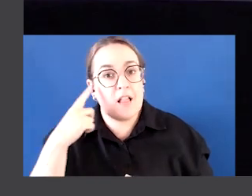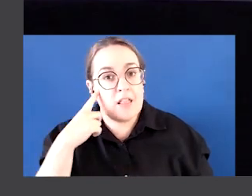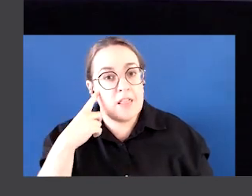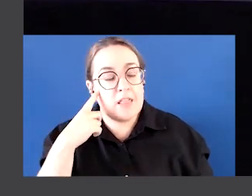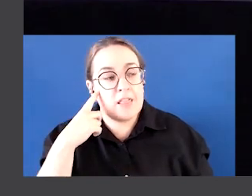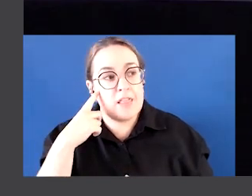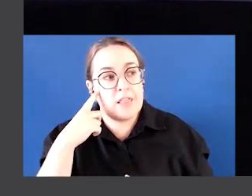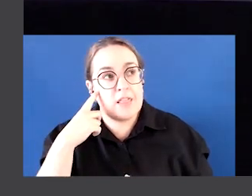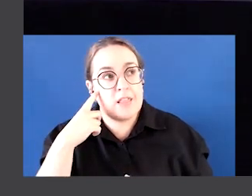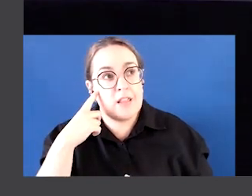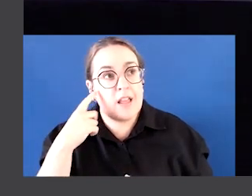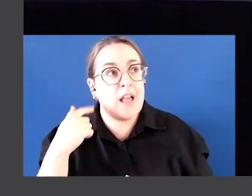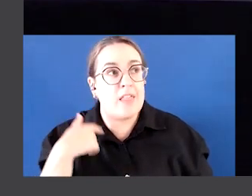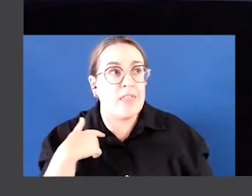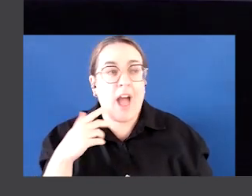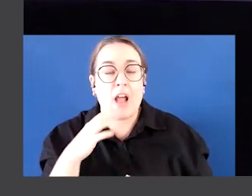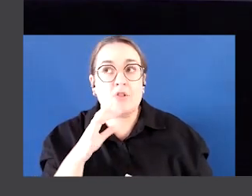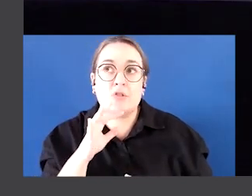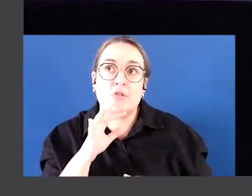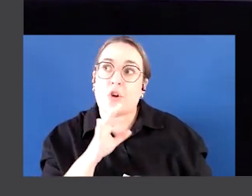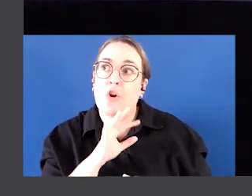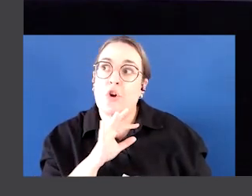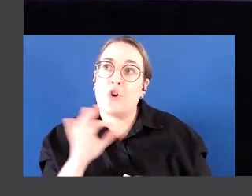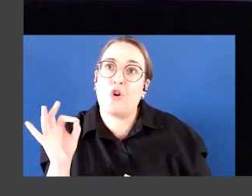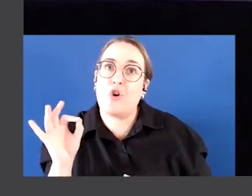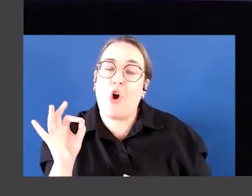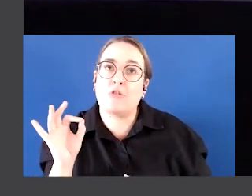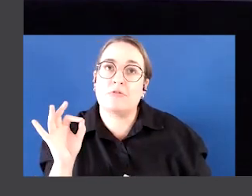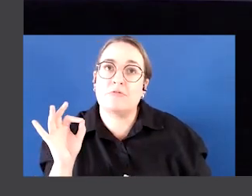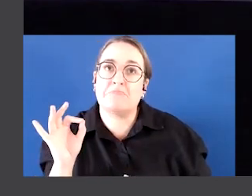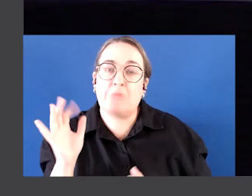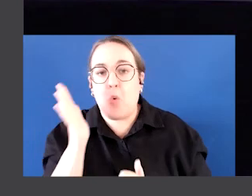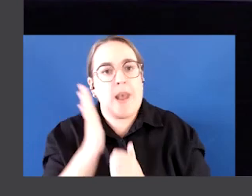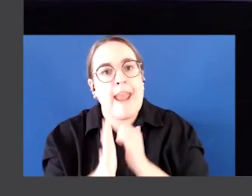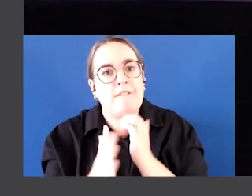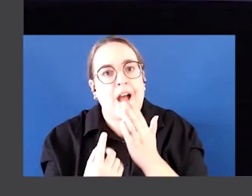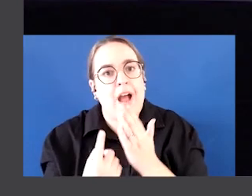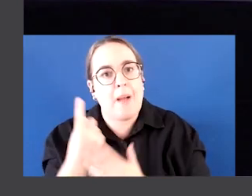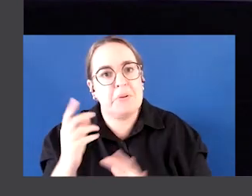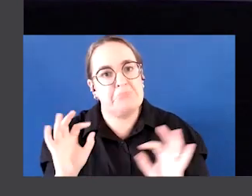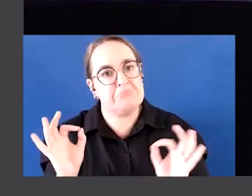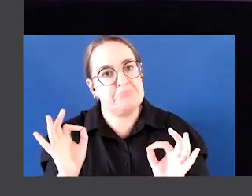undue influence coming from abroad is not outlandish at all. I